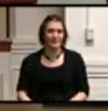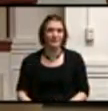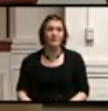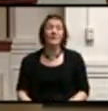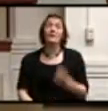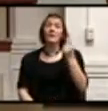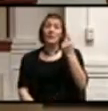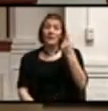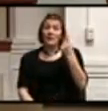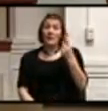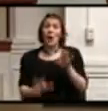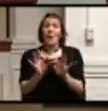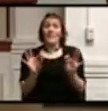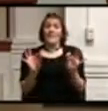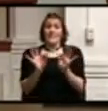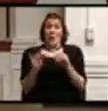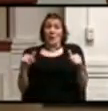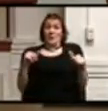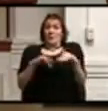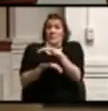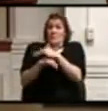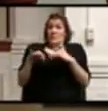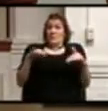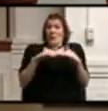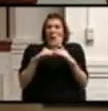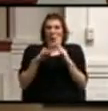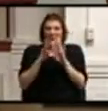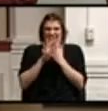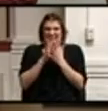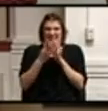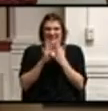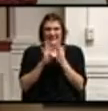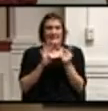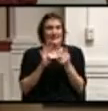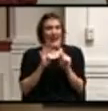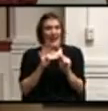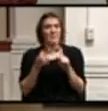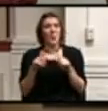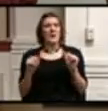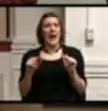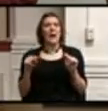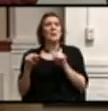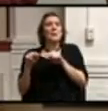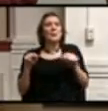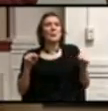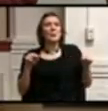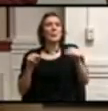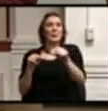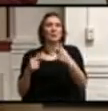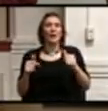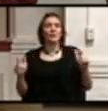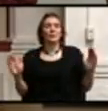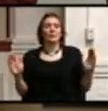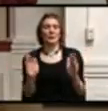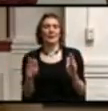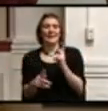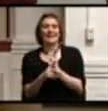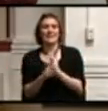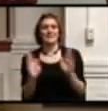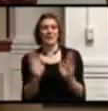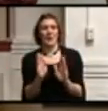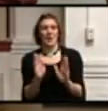do is the circulation is really tight, which allowed us to get the keep the square footage down as much as